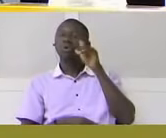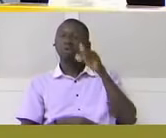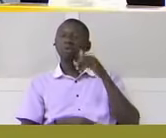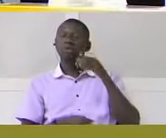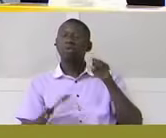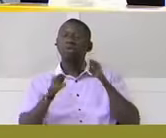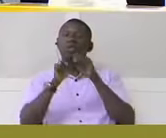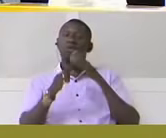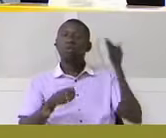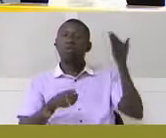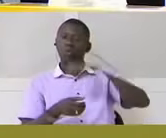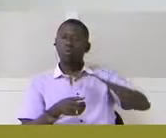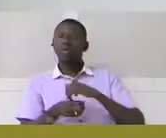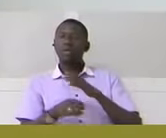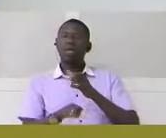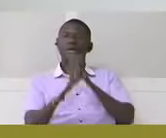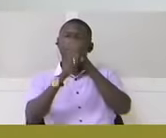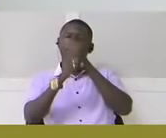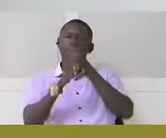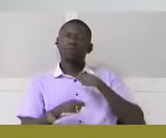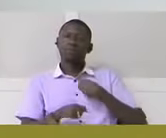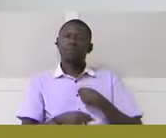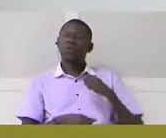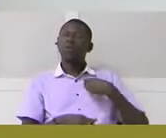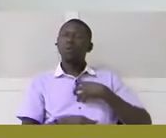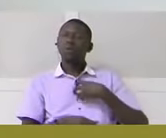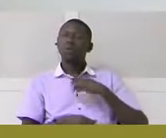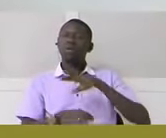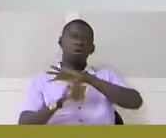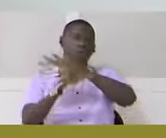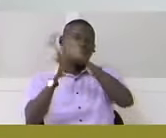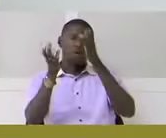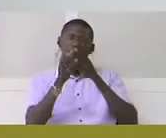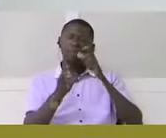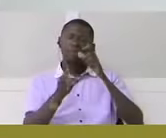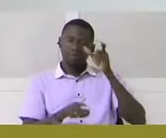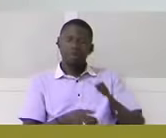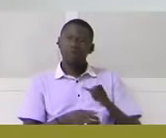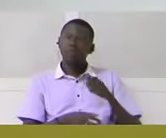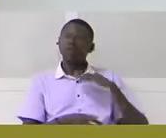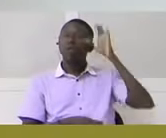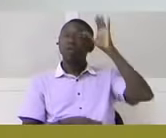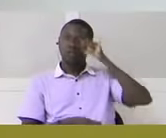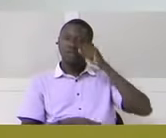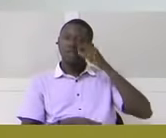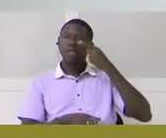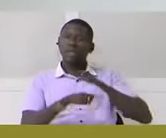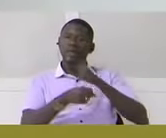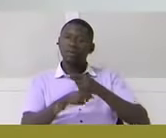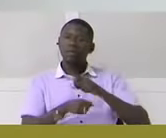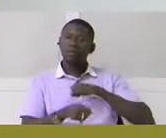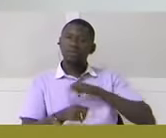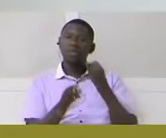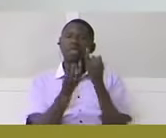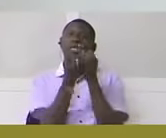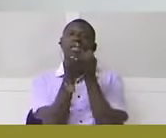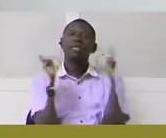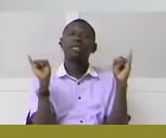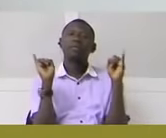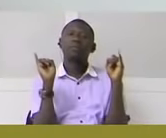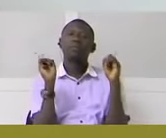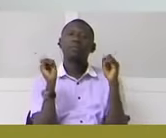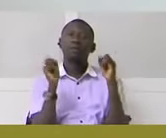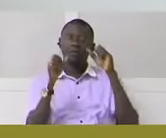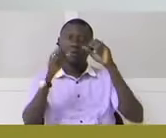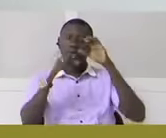intervene. Ne kumandela buri na ye dadu na kur. I want everybody to understand that Gambia is a sovereign state. Lafta mo be alongo Gambia mo gankule me alongo aya fan